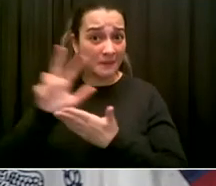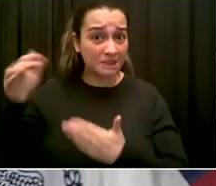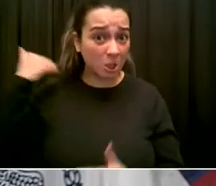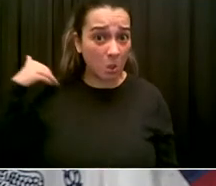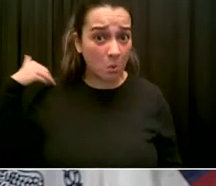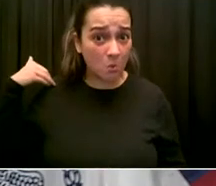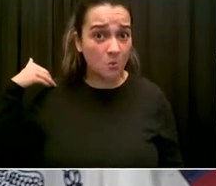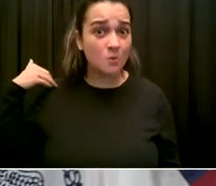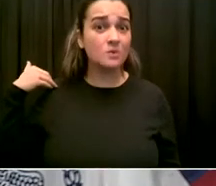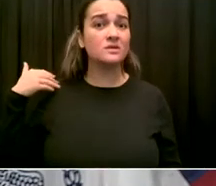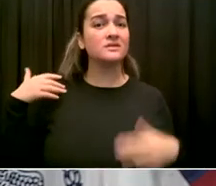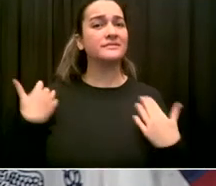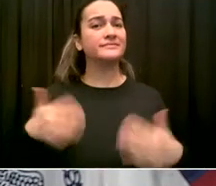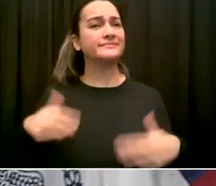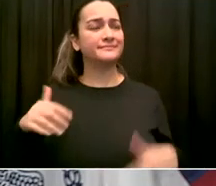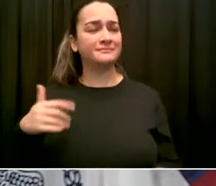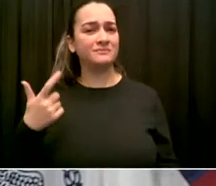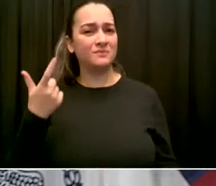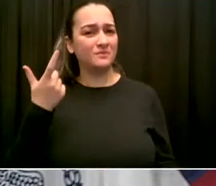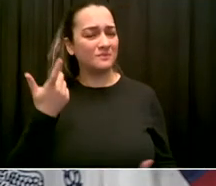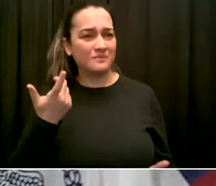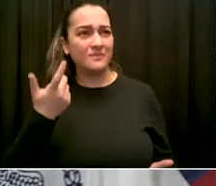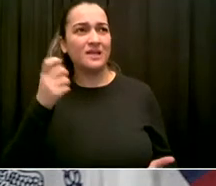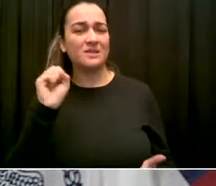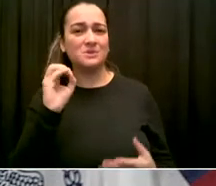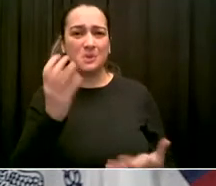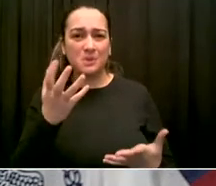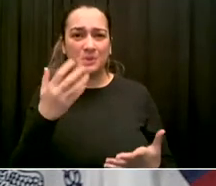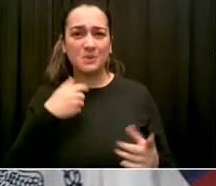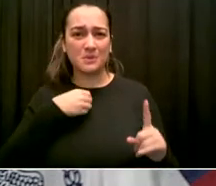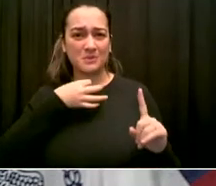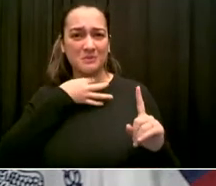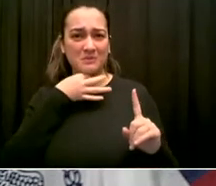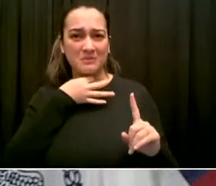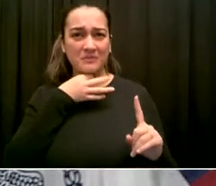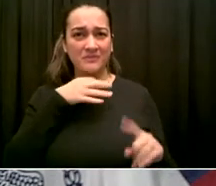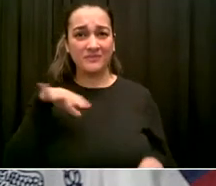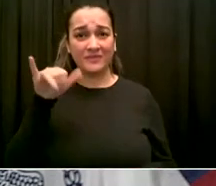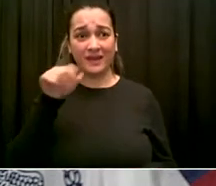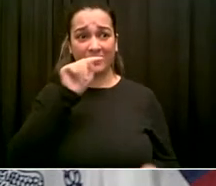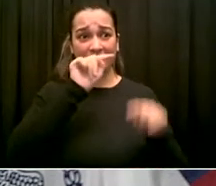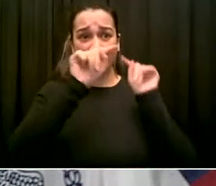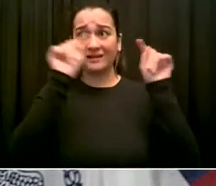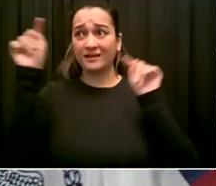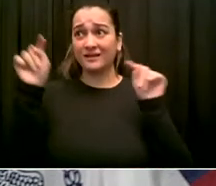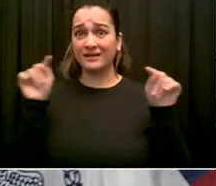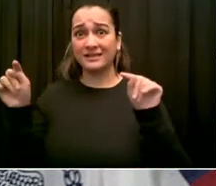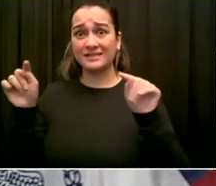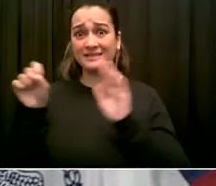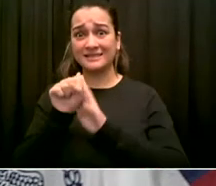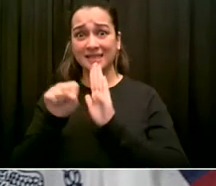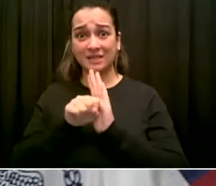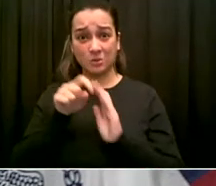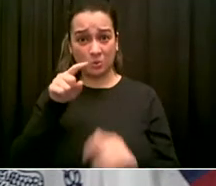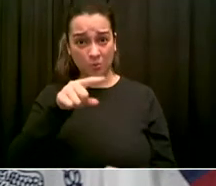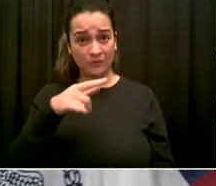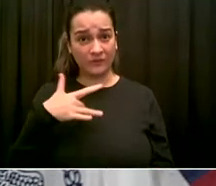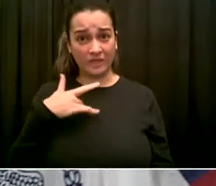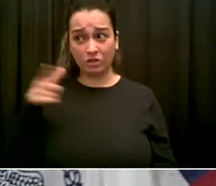to see that we're doing something, that they're doing something right, but that New York isn't doing? Dr. Varma.